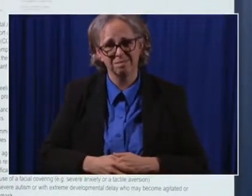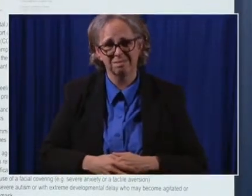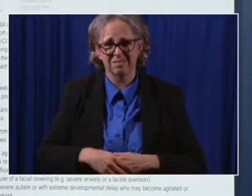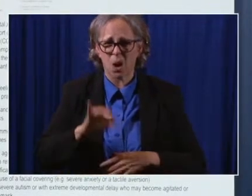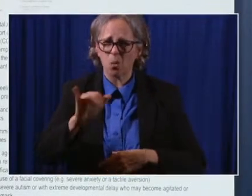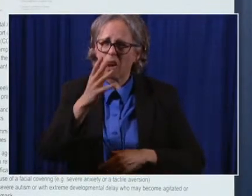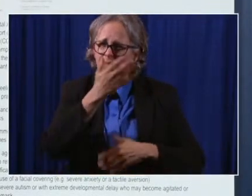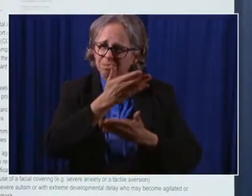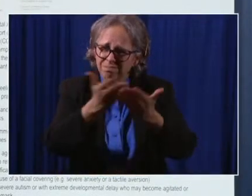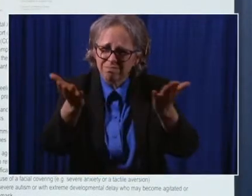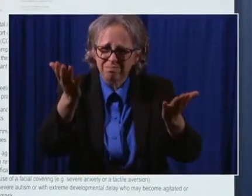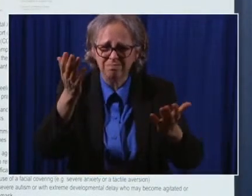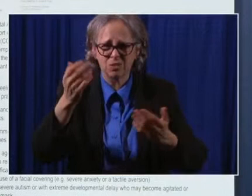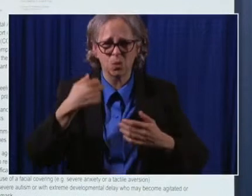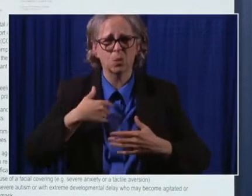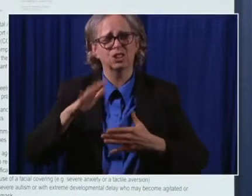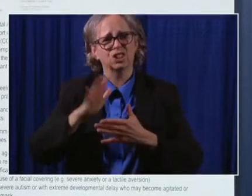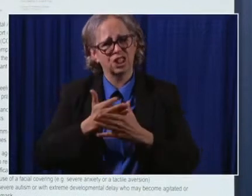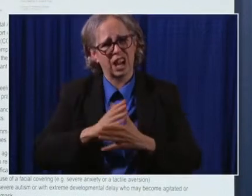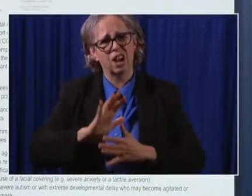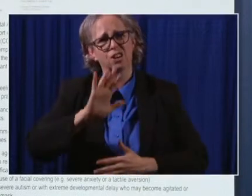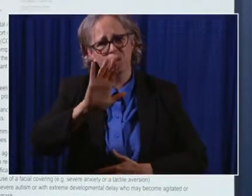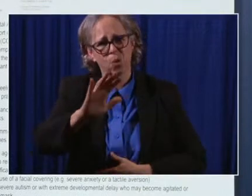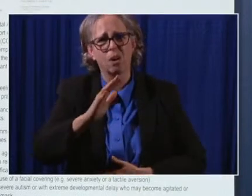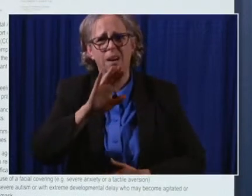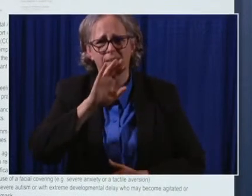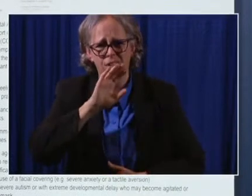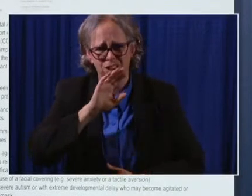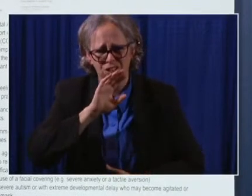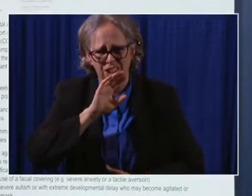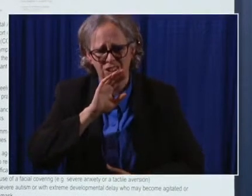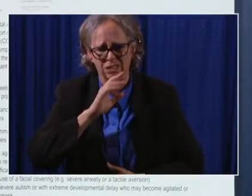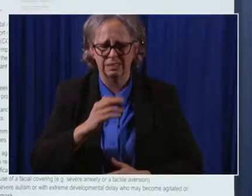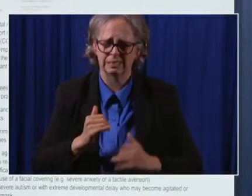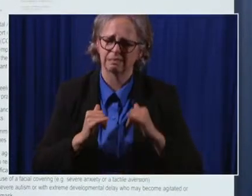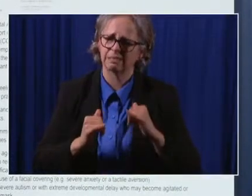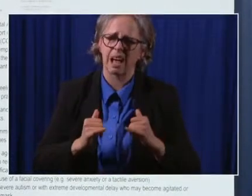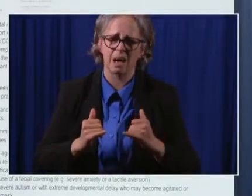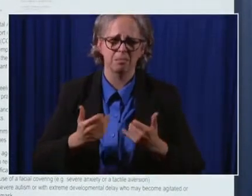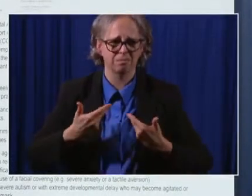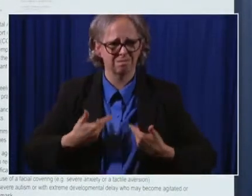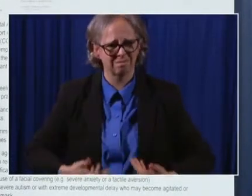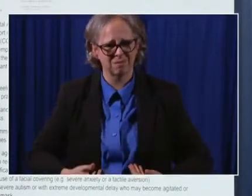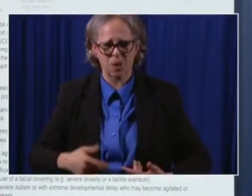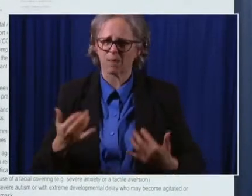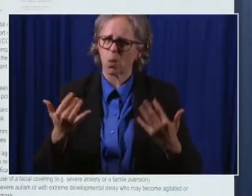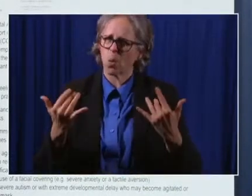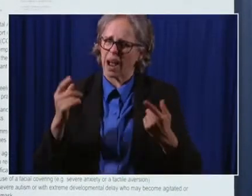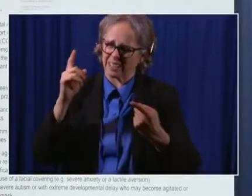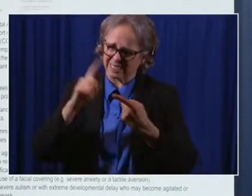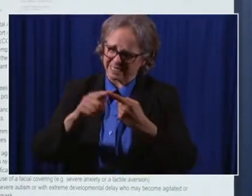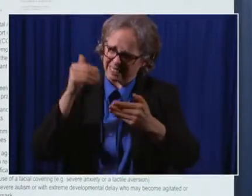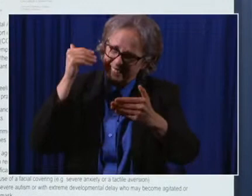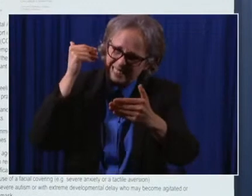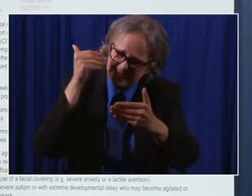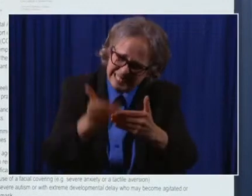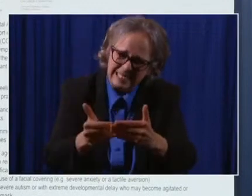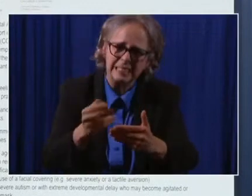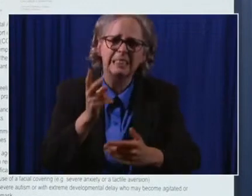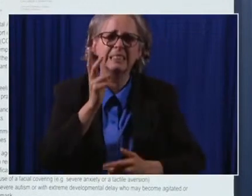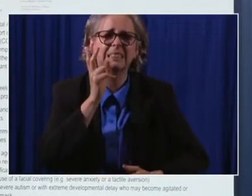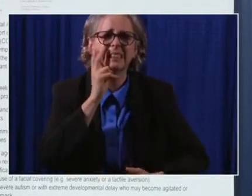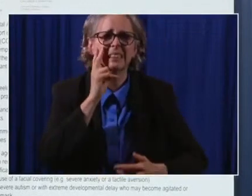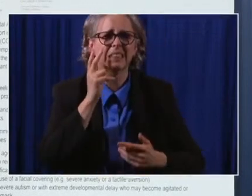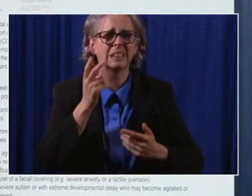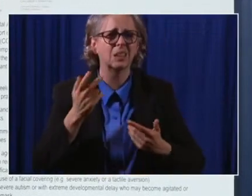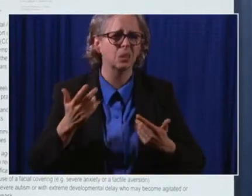frustration. We have to see where this COVID is. We have to see what the situation is in your community, and you have to